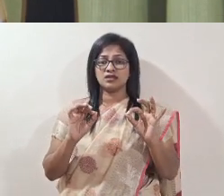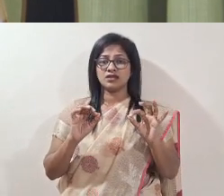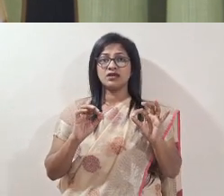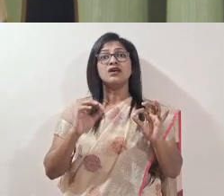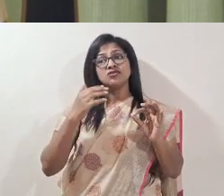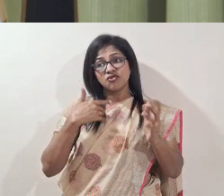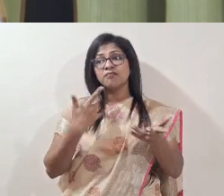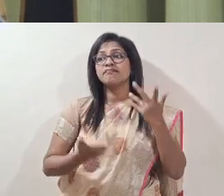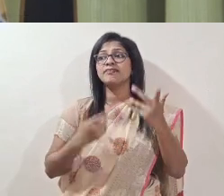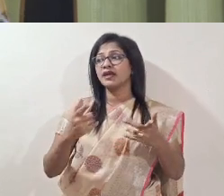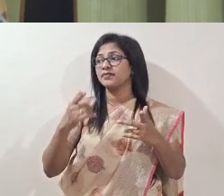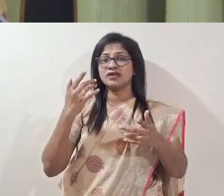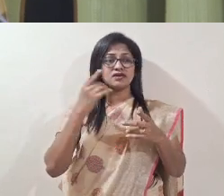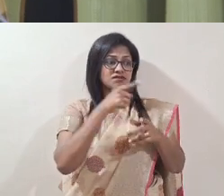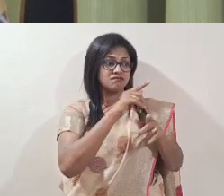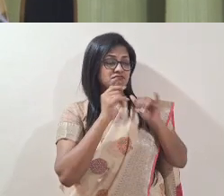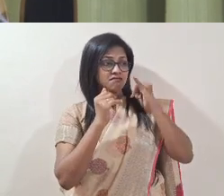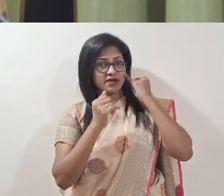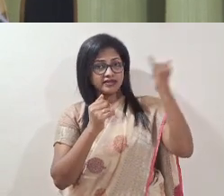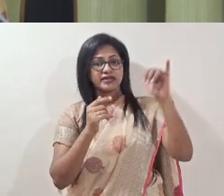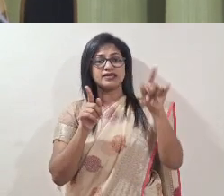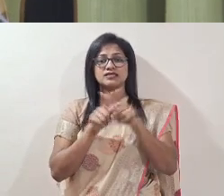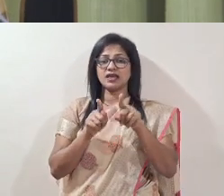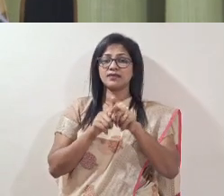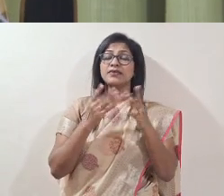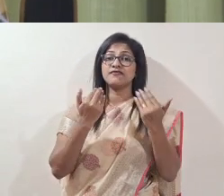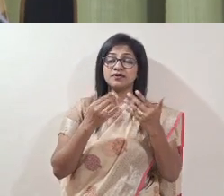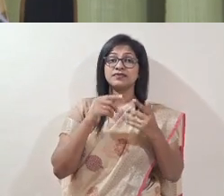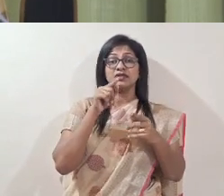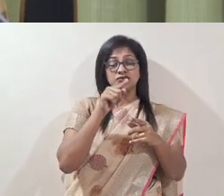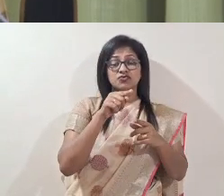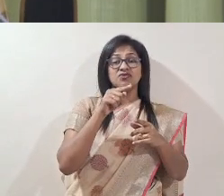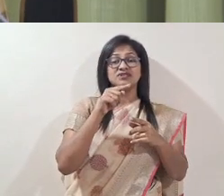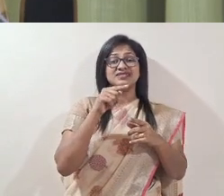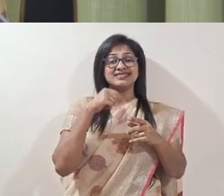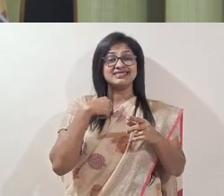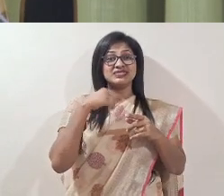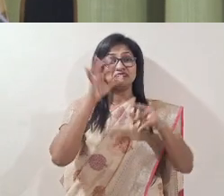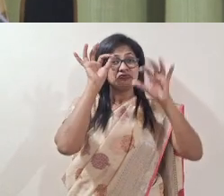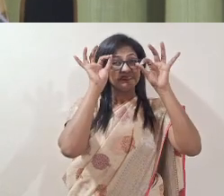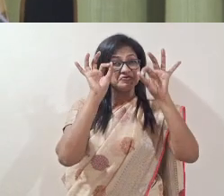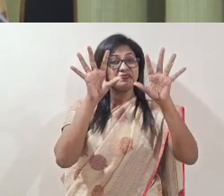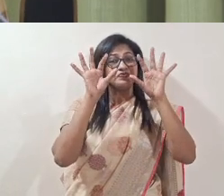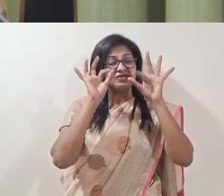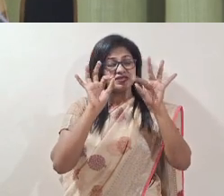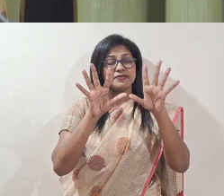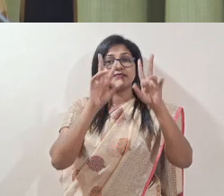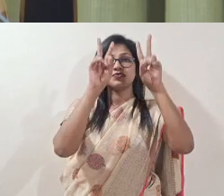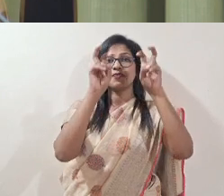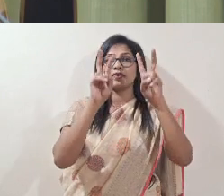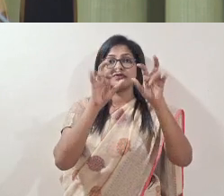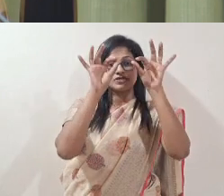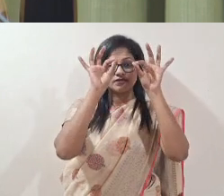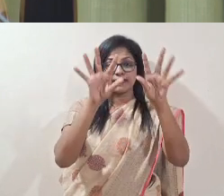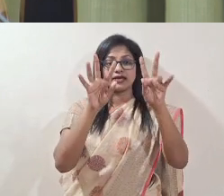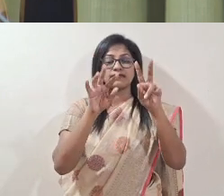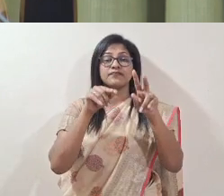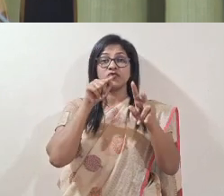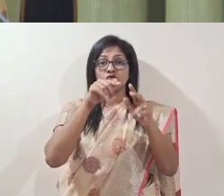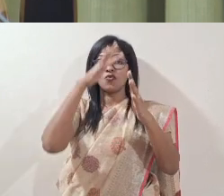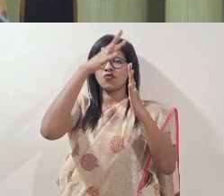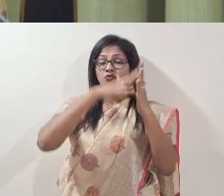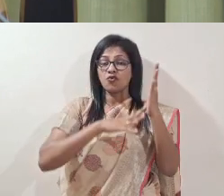perhaps I would have also come out with the same ideas. So therefore, you have got to be very specific that what is